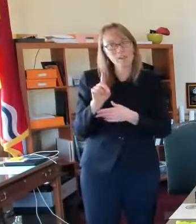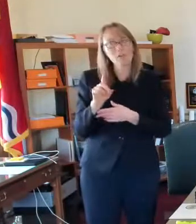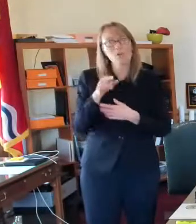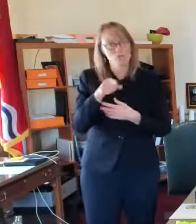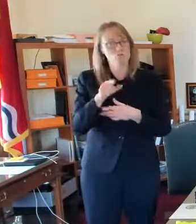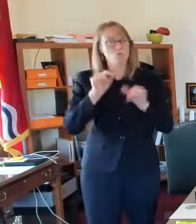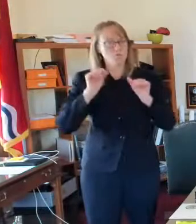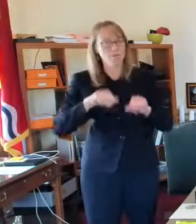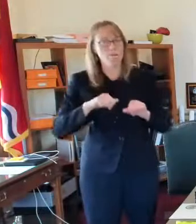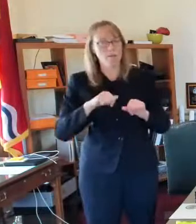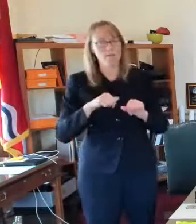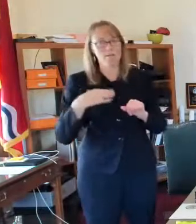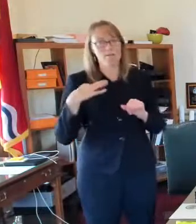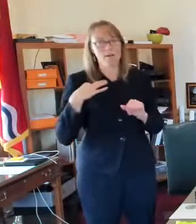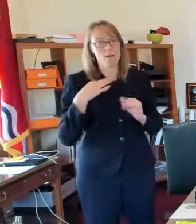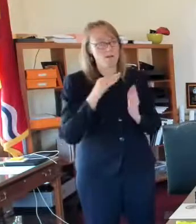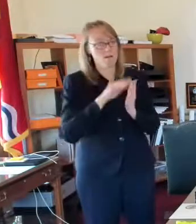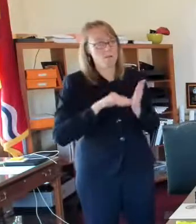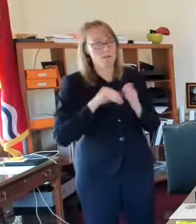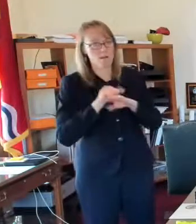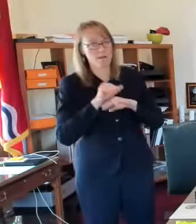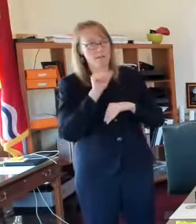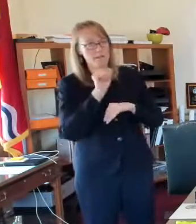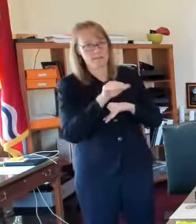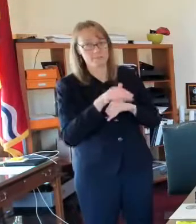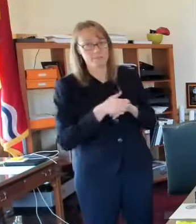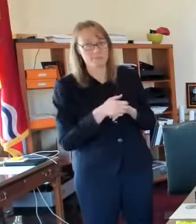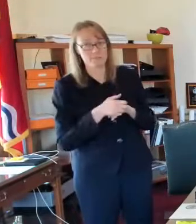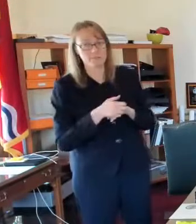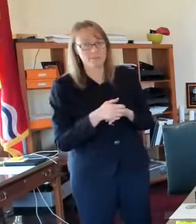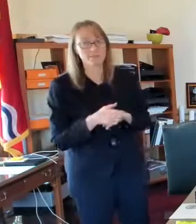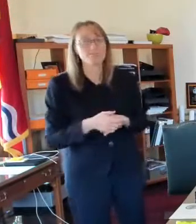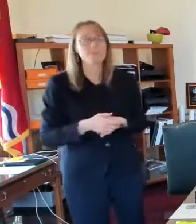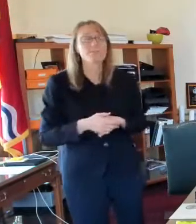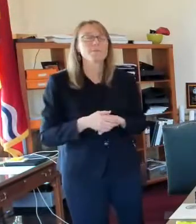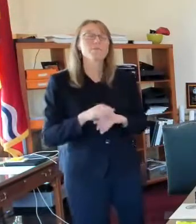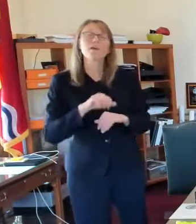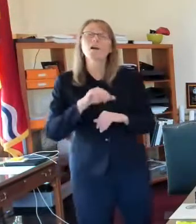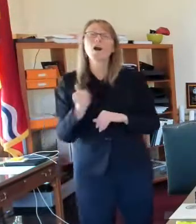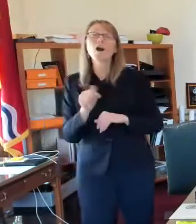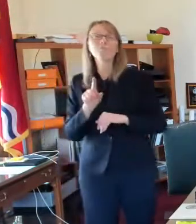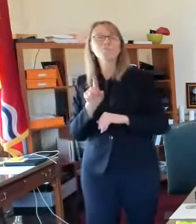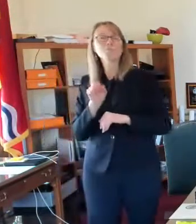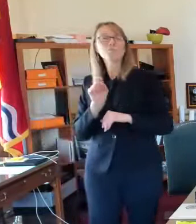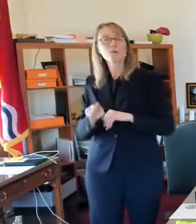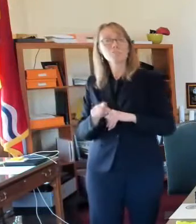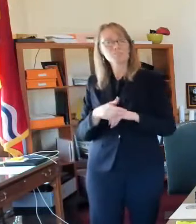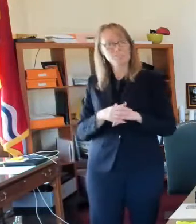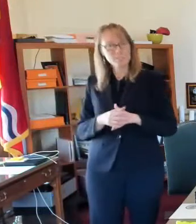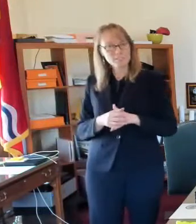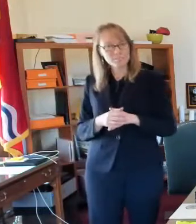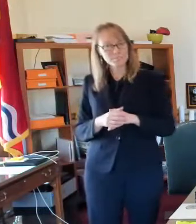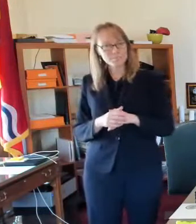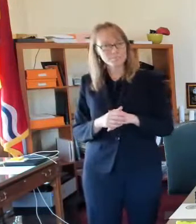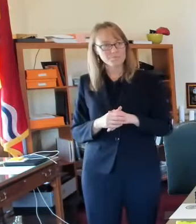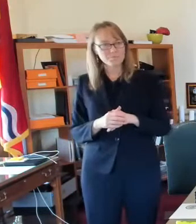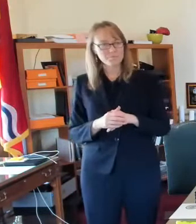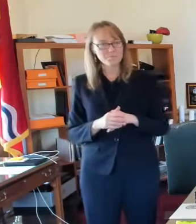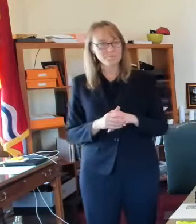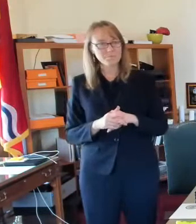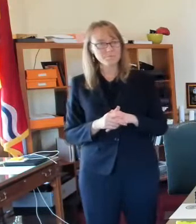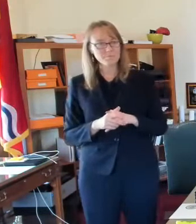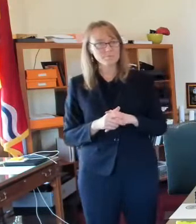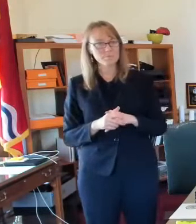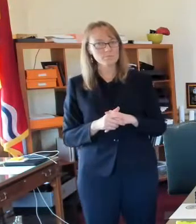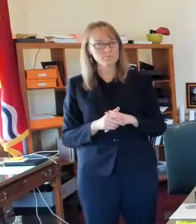question. We have a couple of non-related questions to COVID-19, Mayor. A few folks have asked about